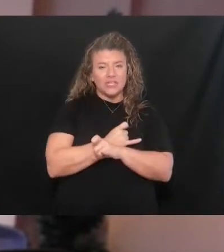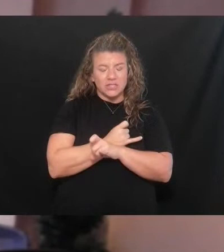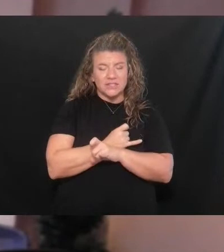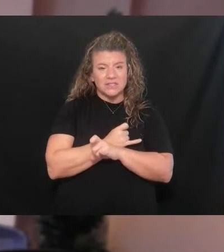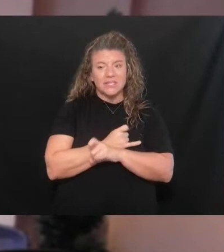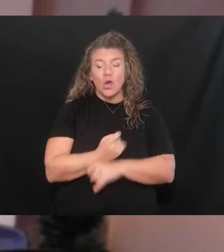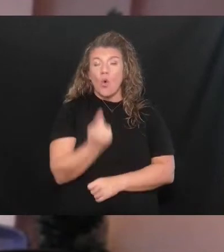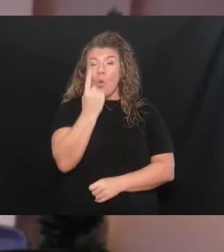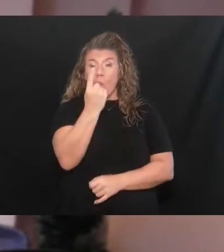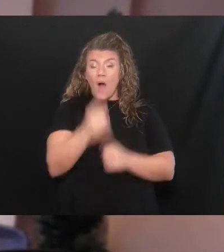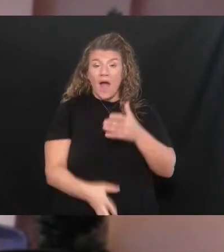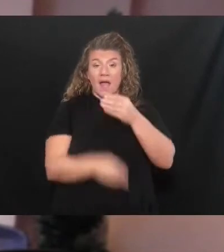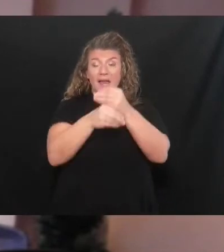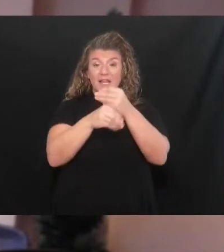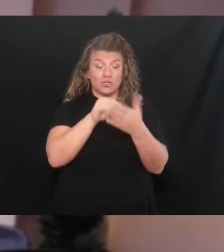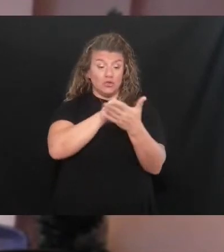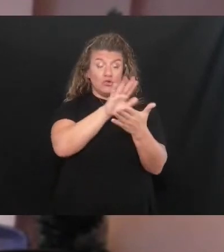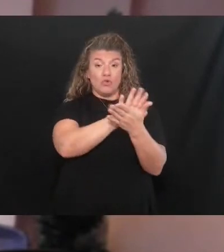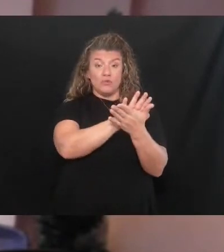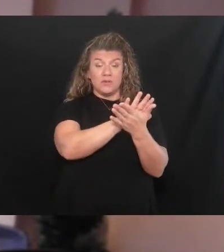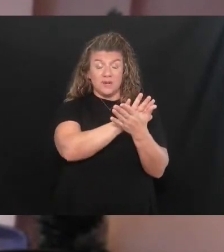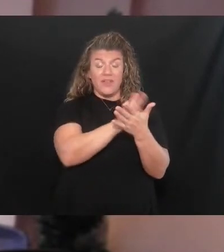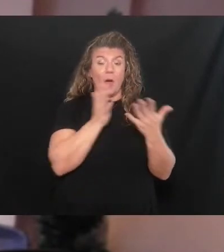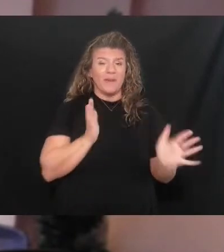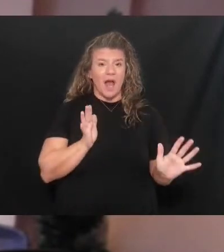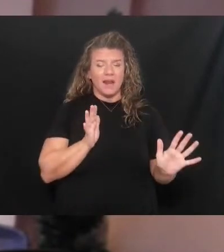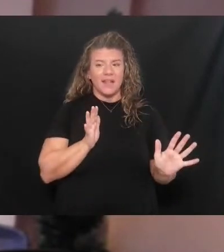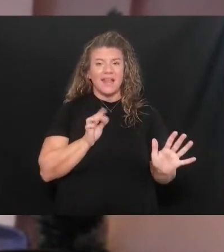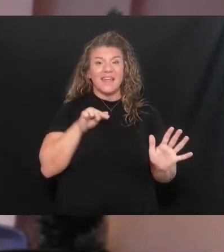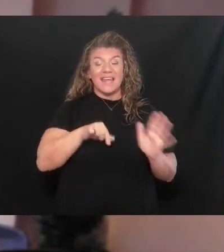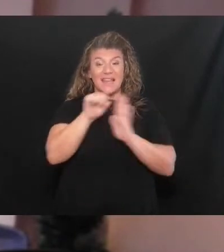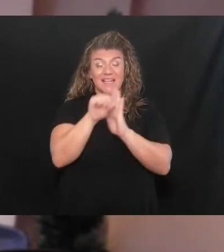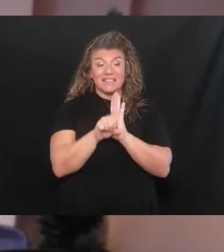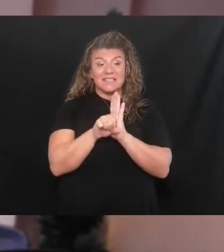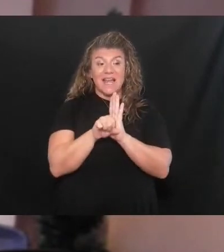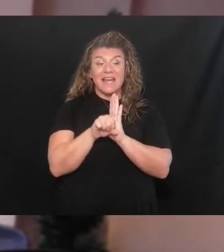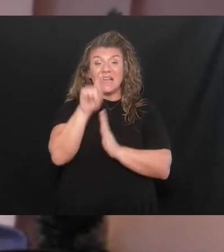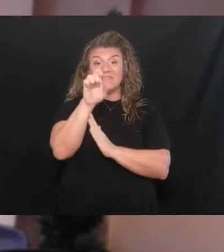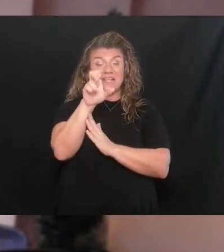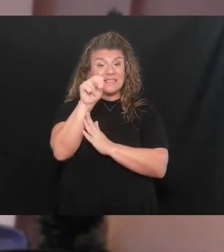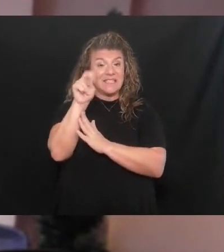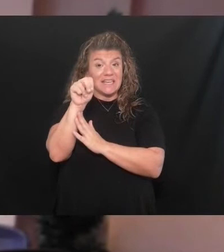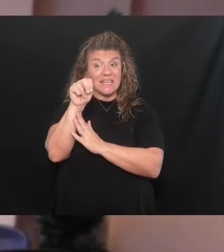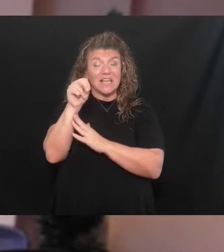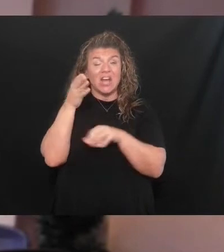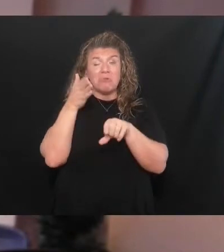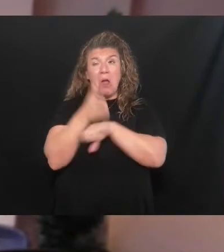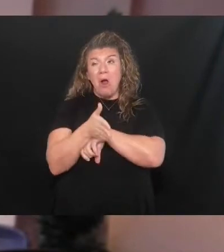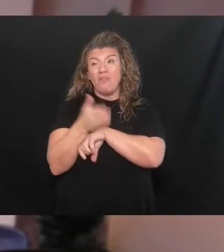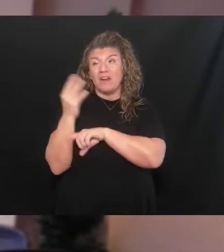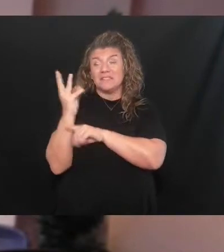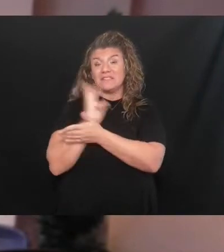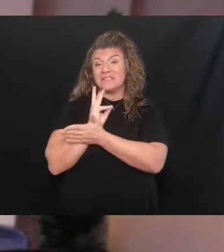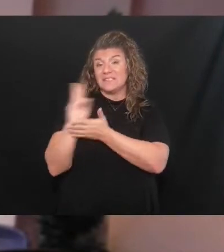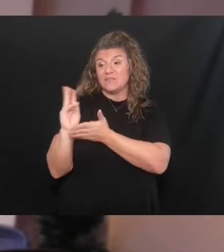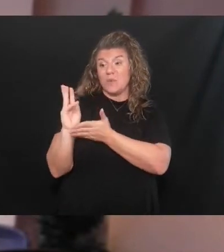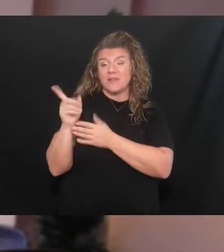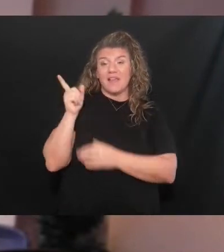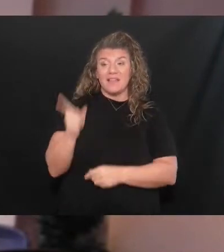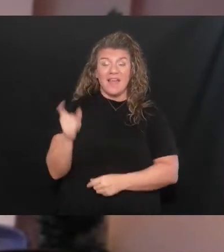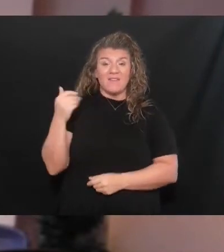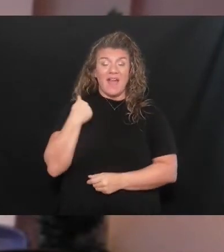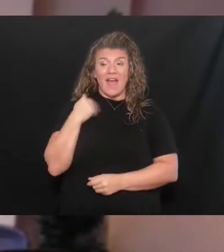One additional note, and I'll be done, in the state of Tennessee, over the last 6 weeks, they have gone